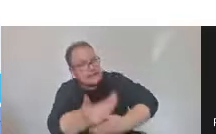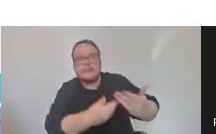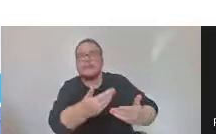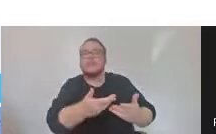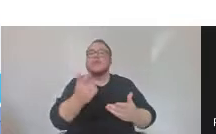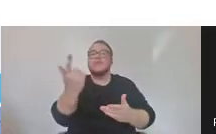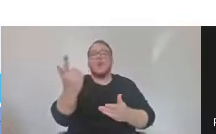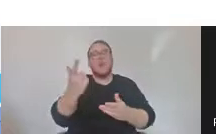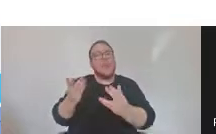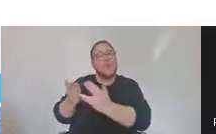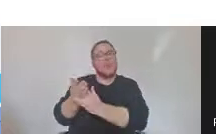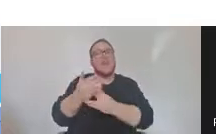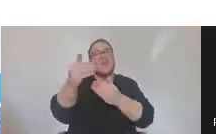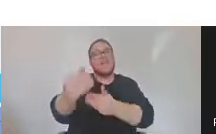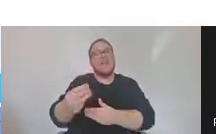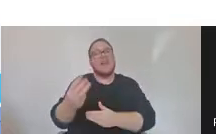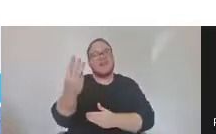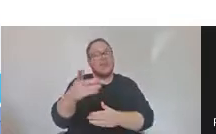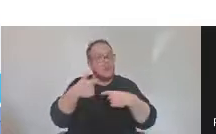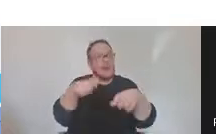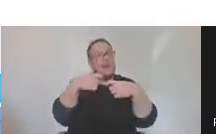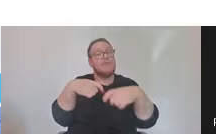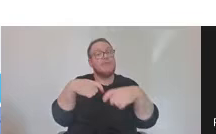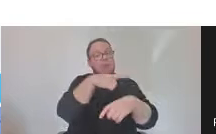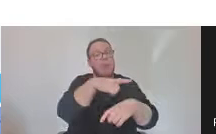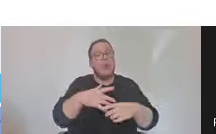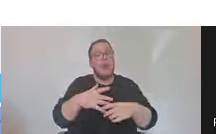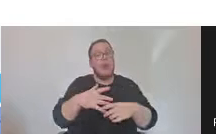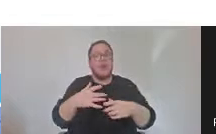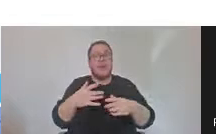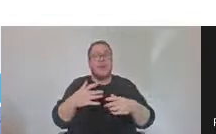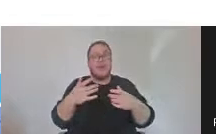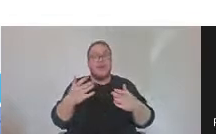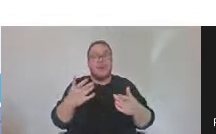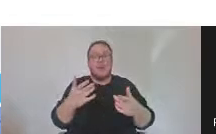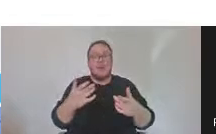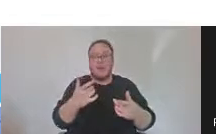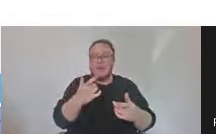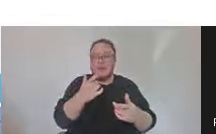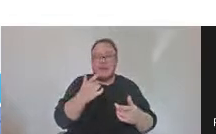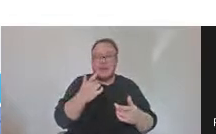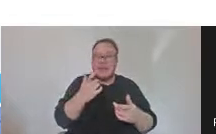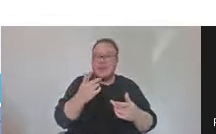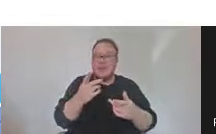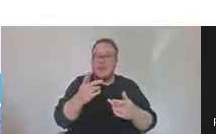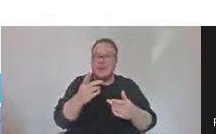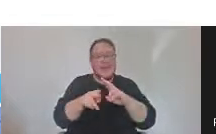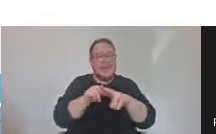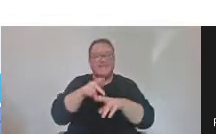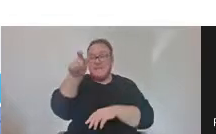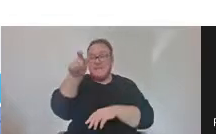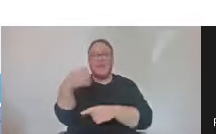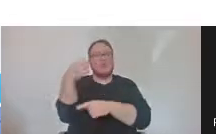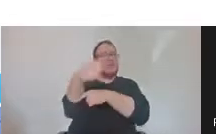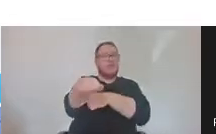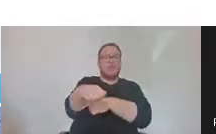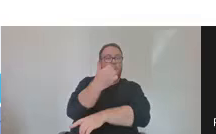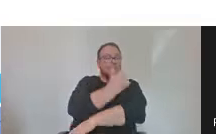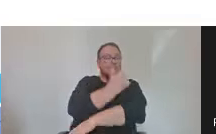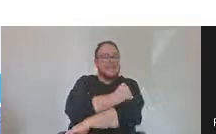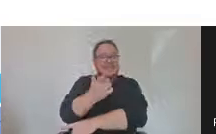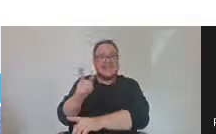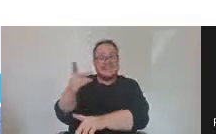we will continue to offer that evergreen offer of we can always vaccinate you, even if you've not taken up that offer to